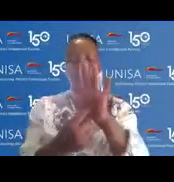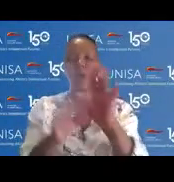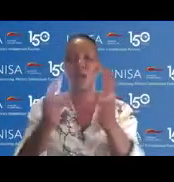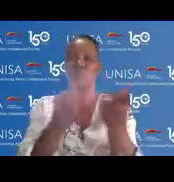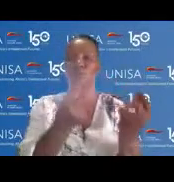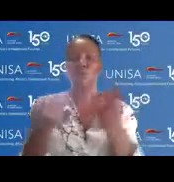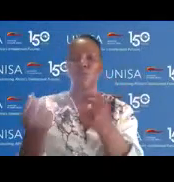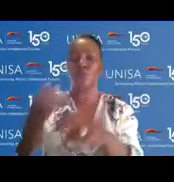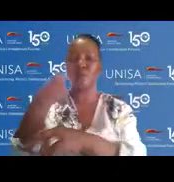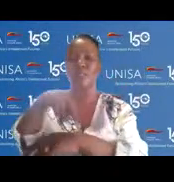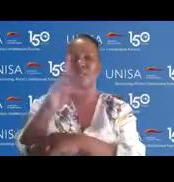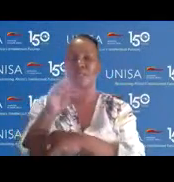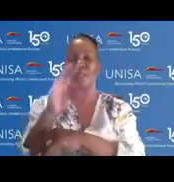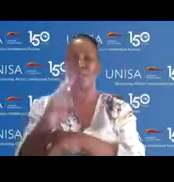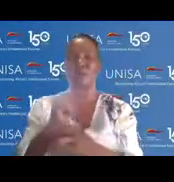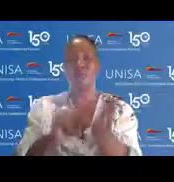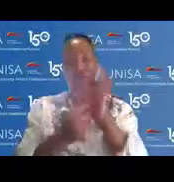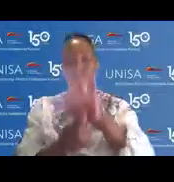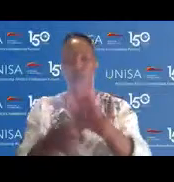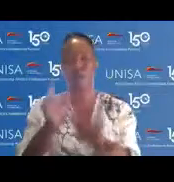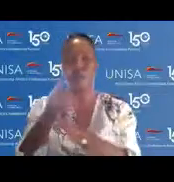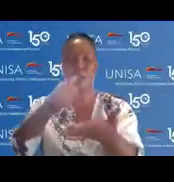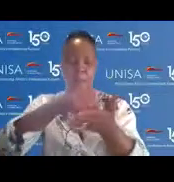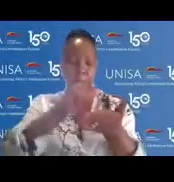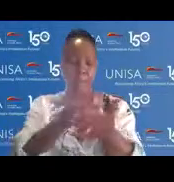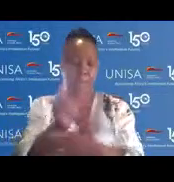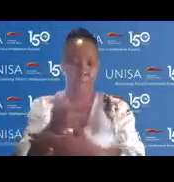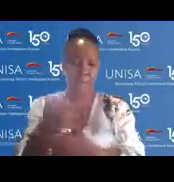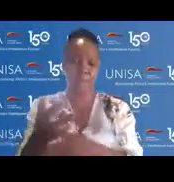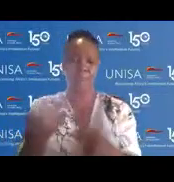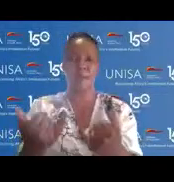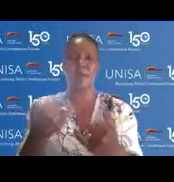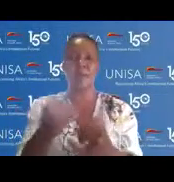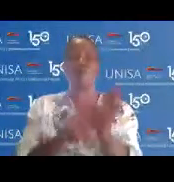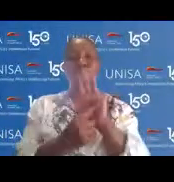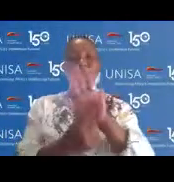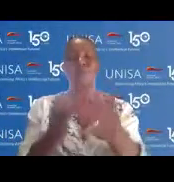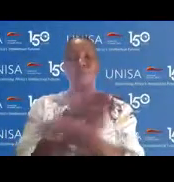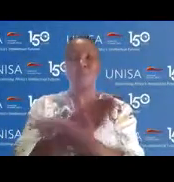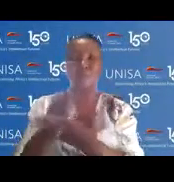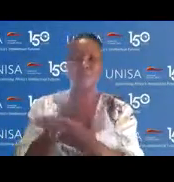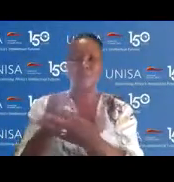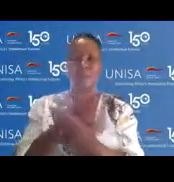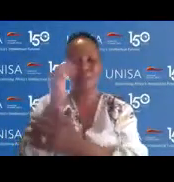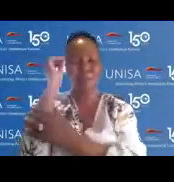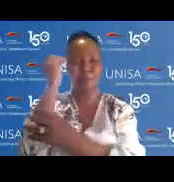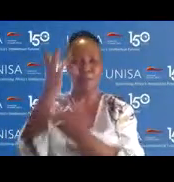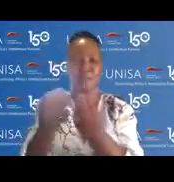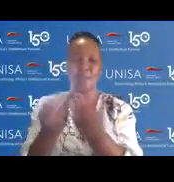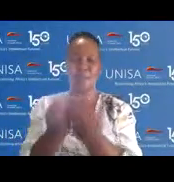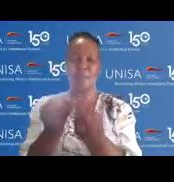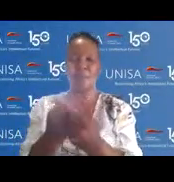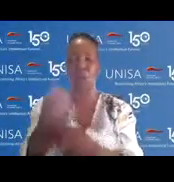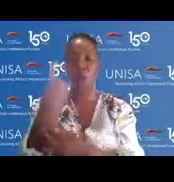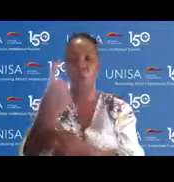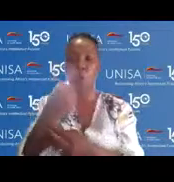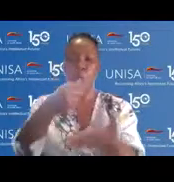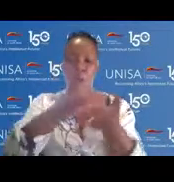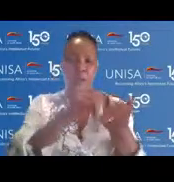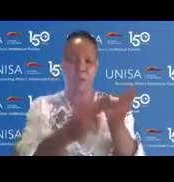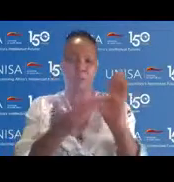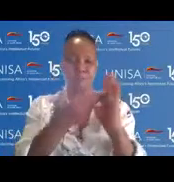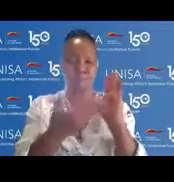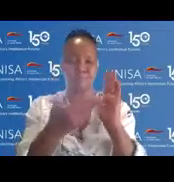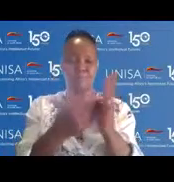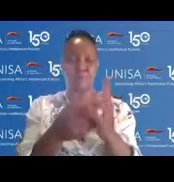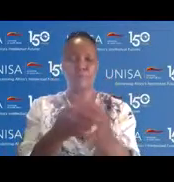we are going to show you the app as well. Now I'm going to show you something really, really interesting. This is one feature. Okay, again, I'm only referring to